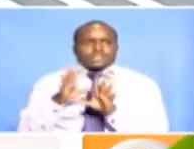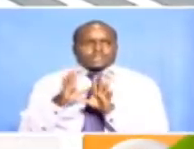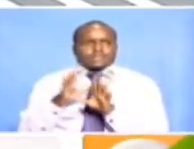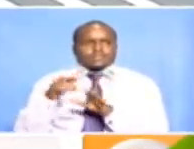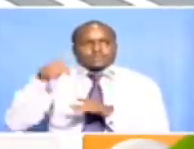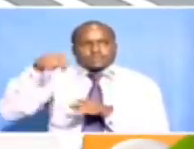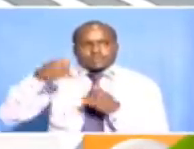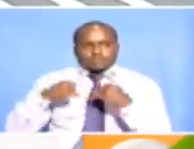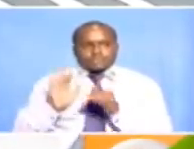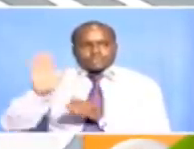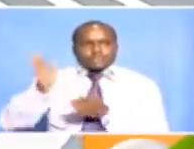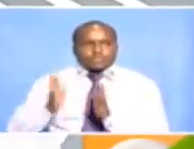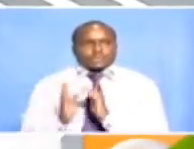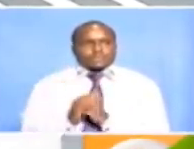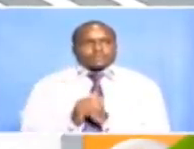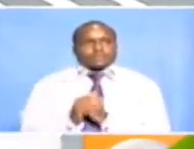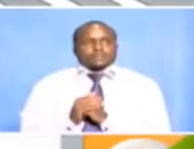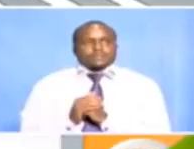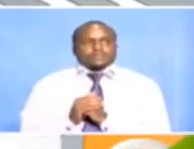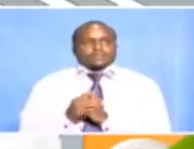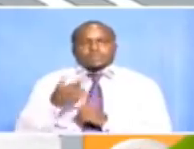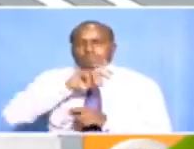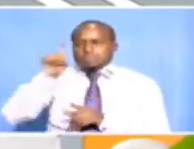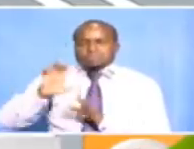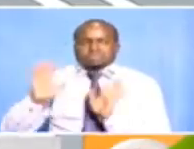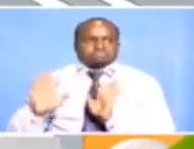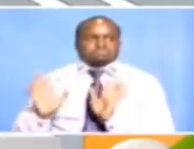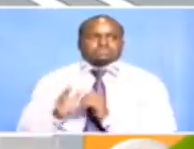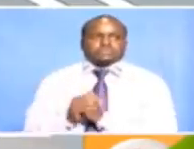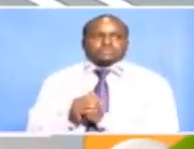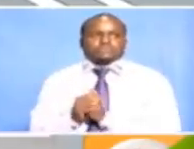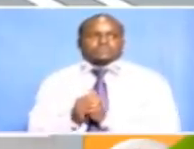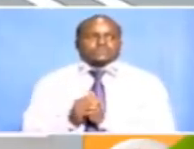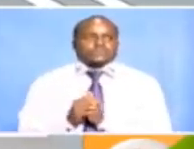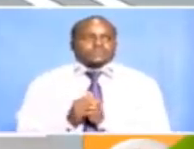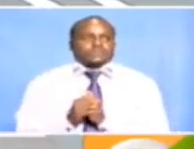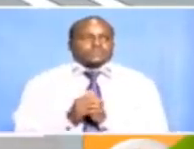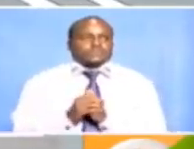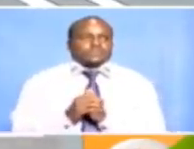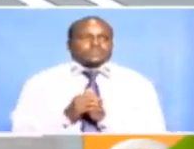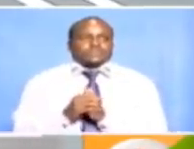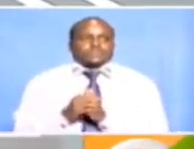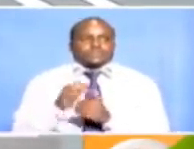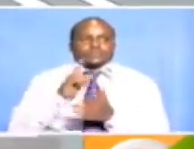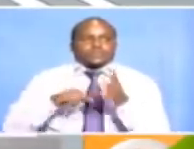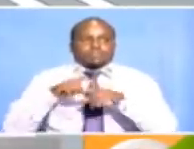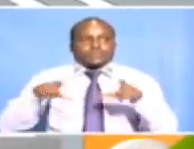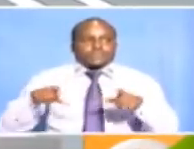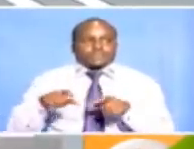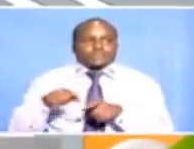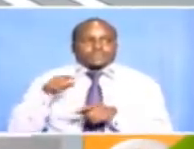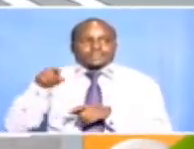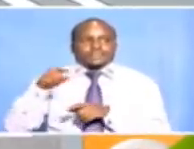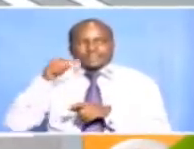try his way. Who are we to question? What a bench it's been today, folks. This